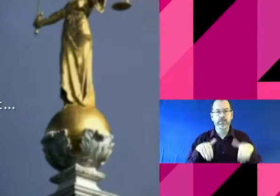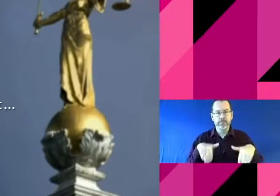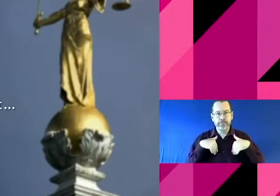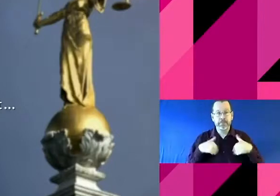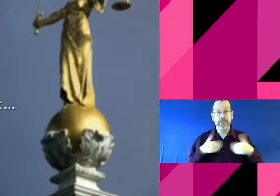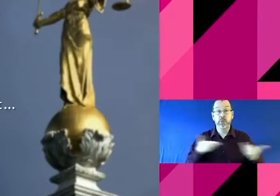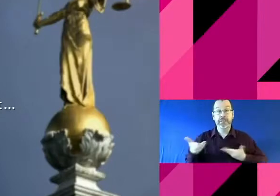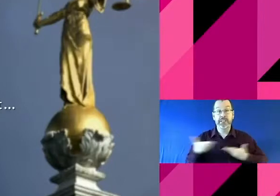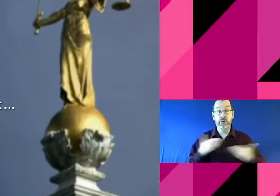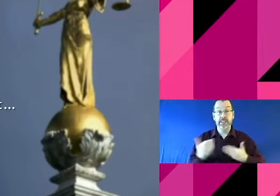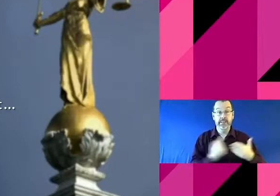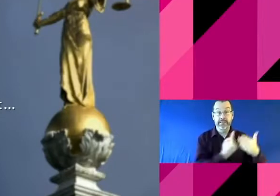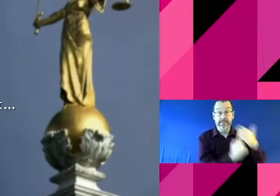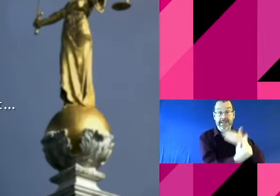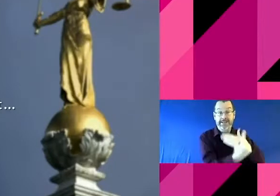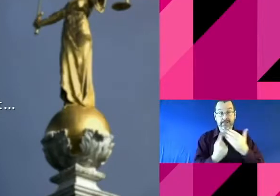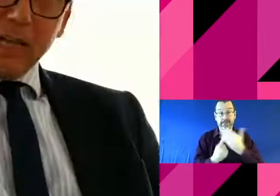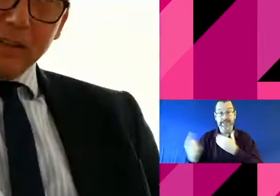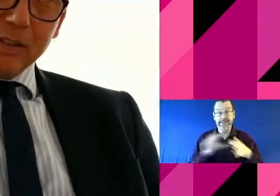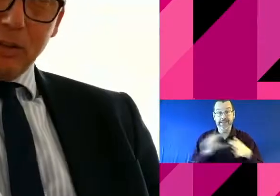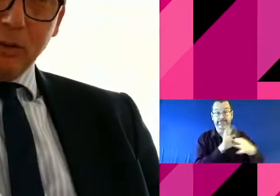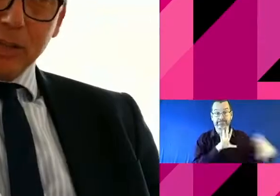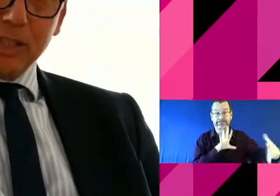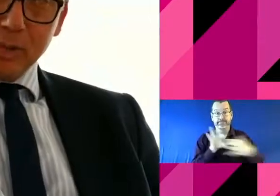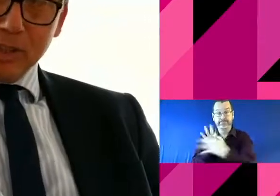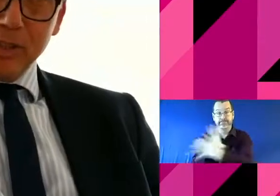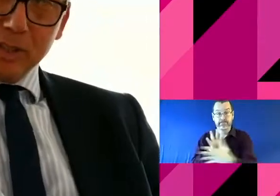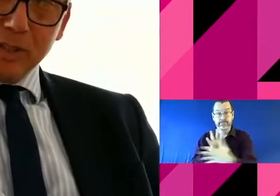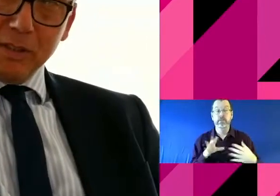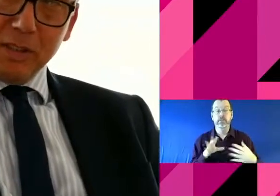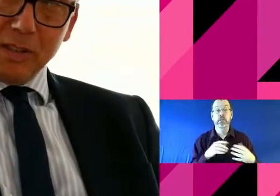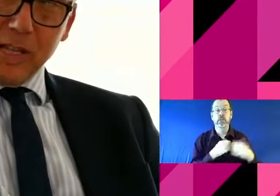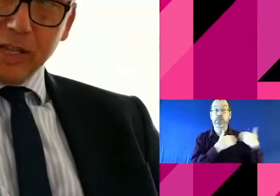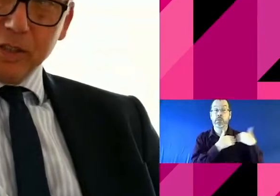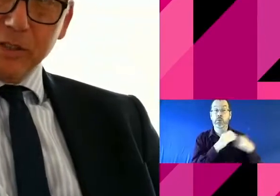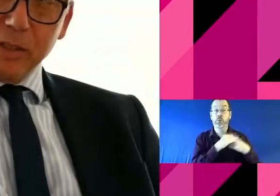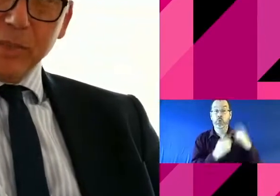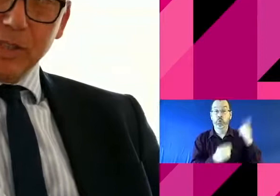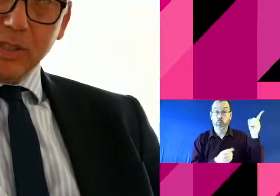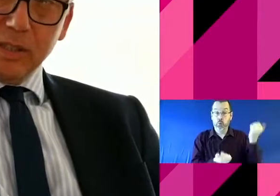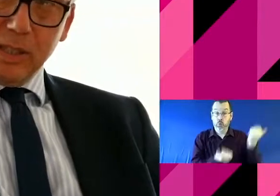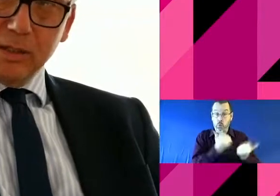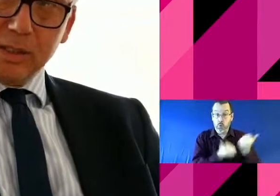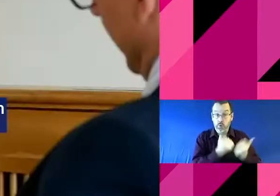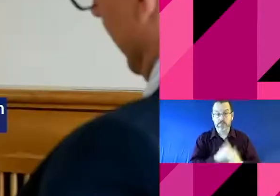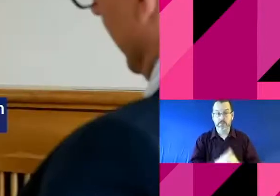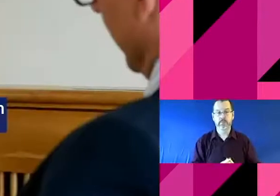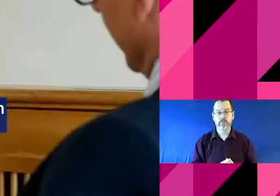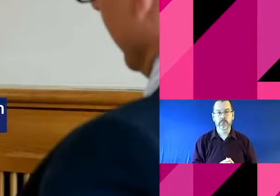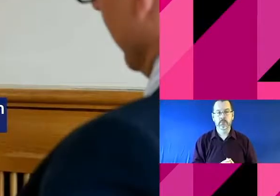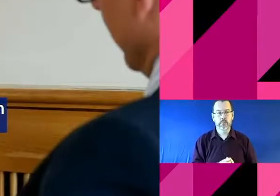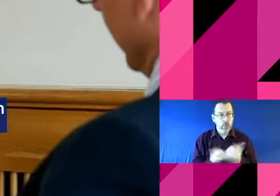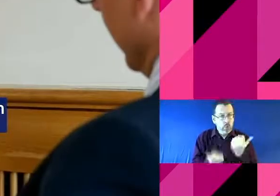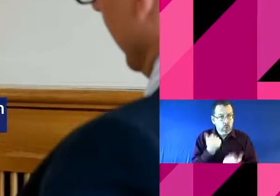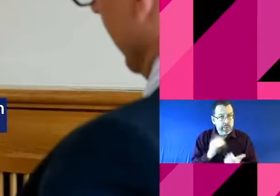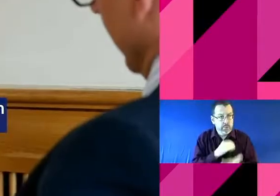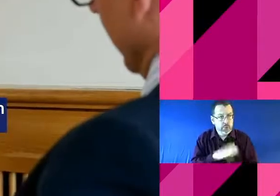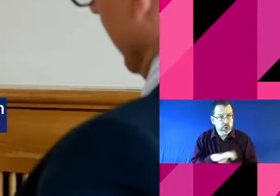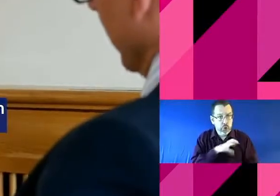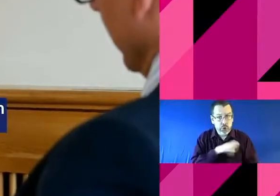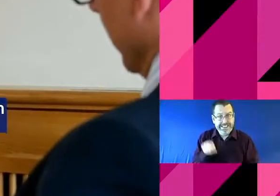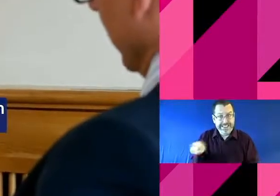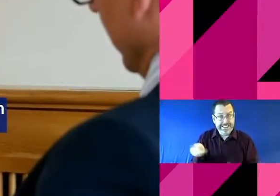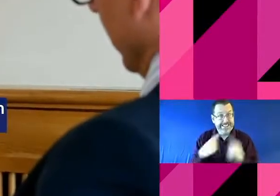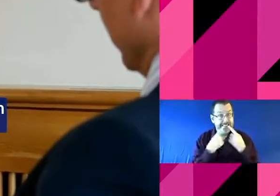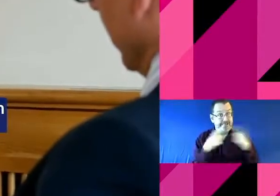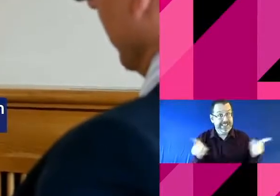of parties and owe their duty to the court. The court has to be certain that he's actually admitting guilt. He's got good